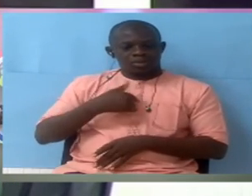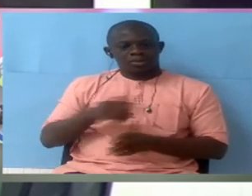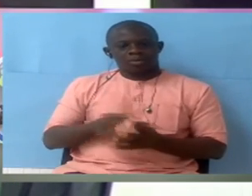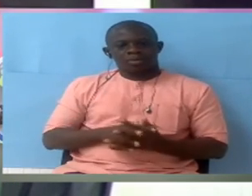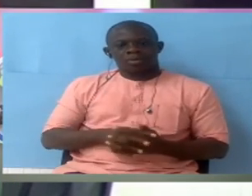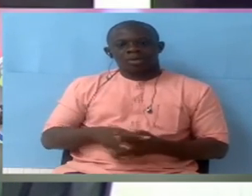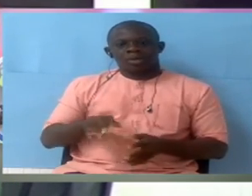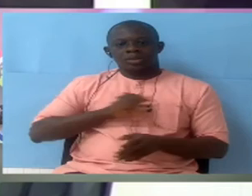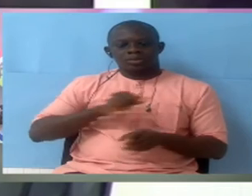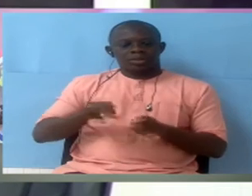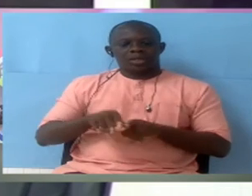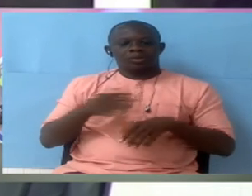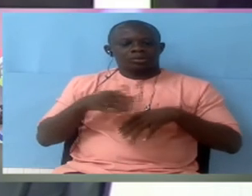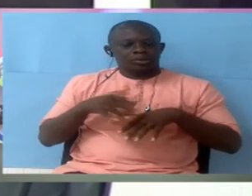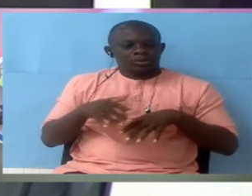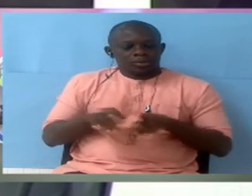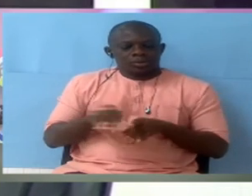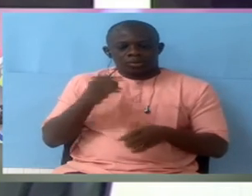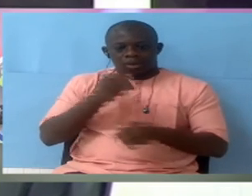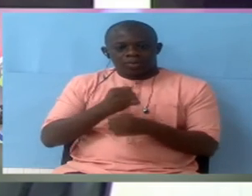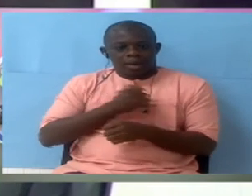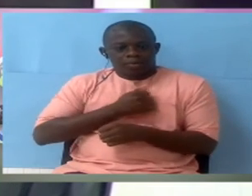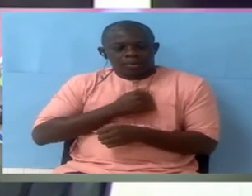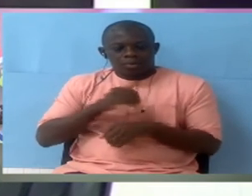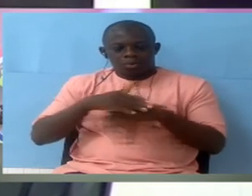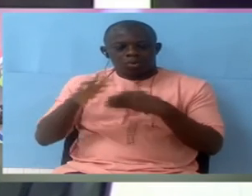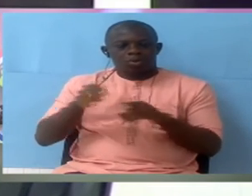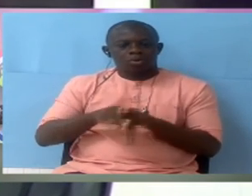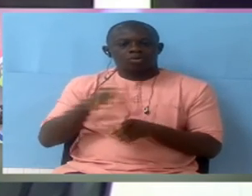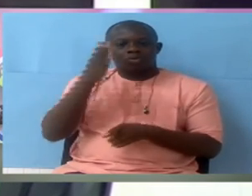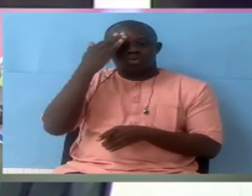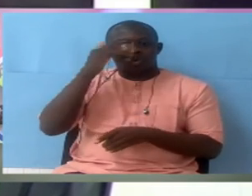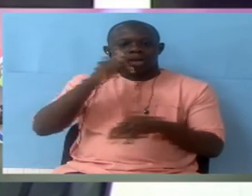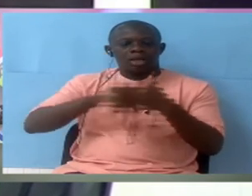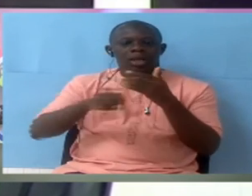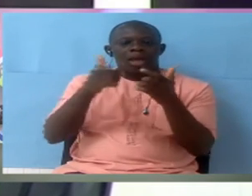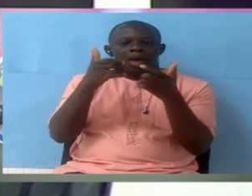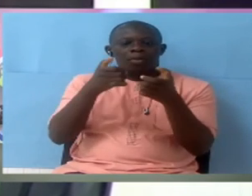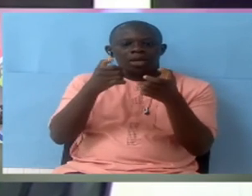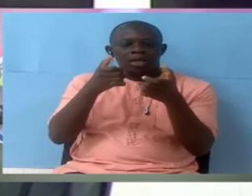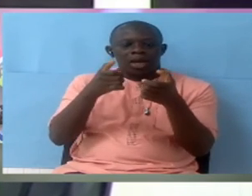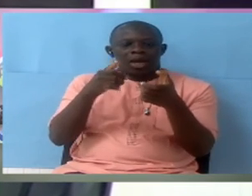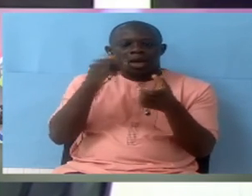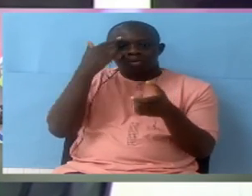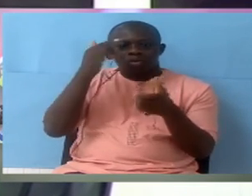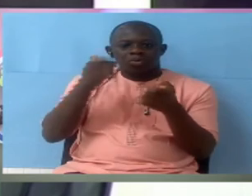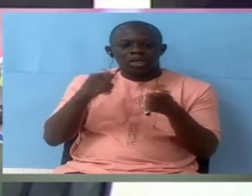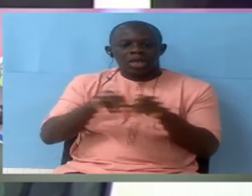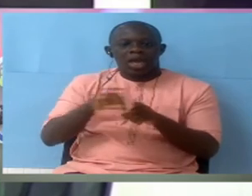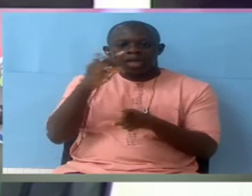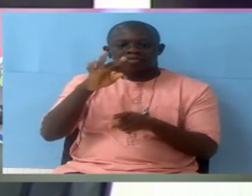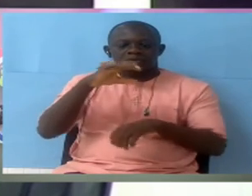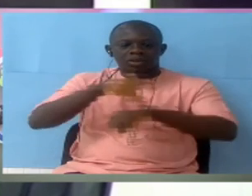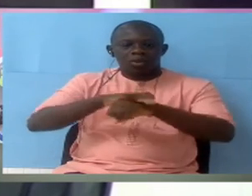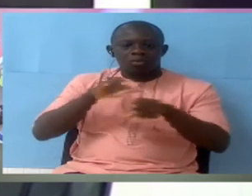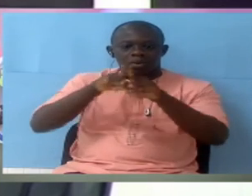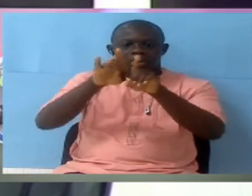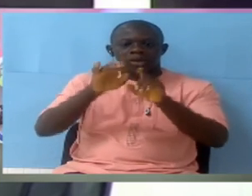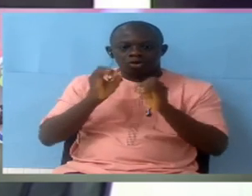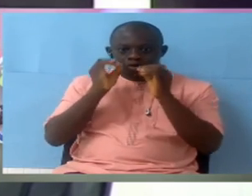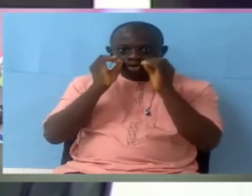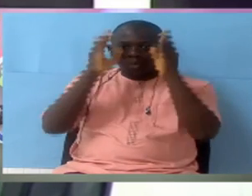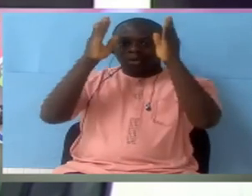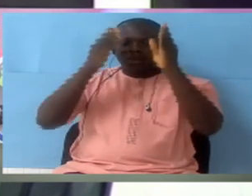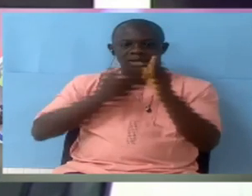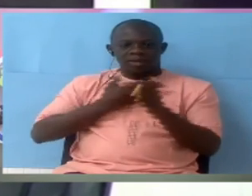He started trembling. Mu door di lox. You know a mandinka when he is caught by surprise. Xam nga soose mom su